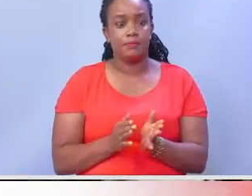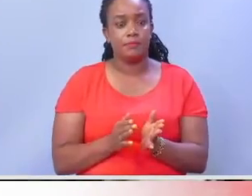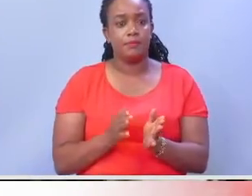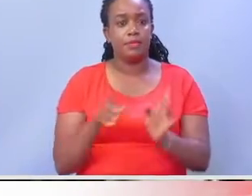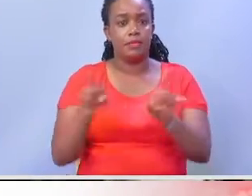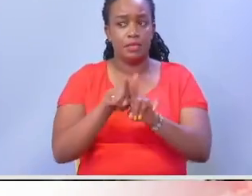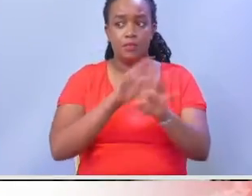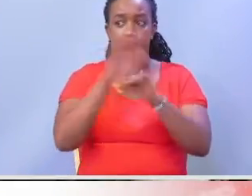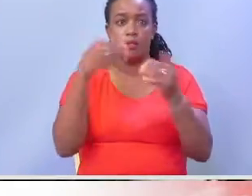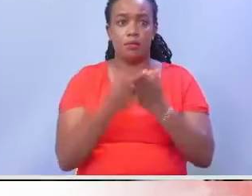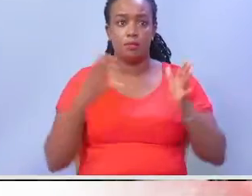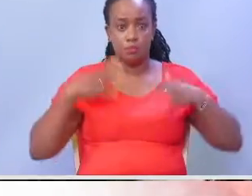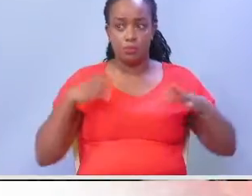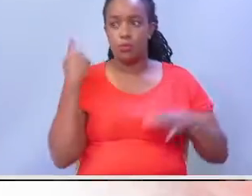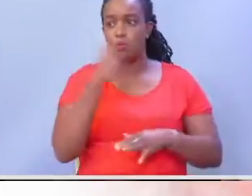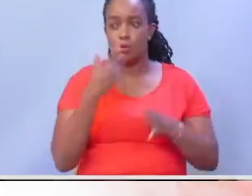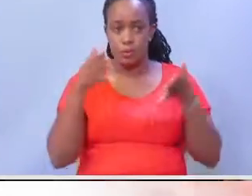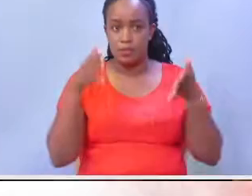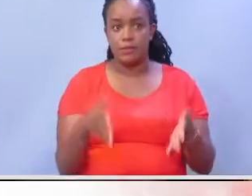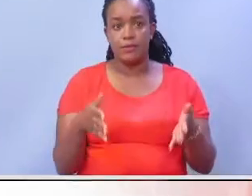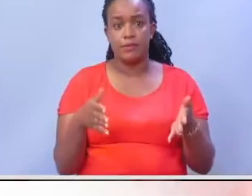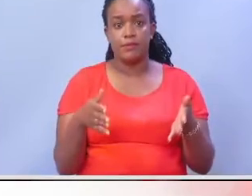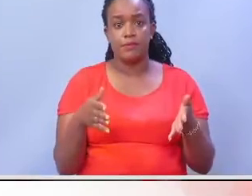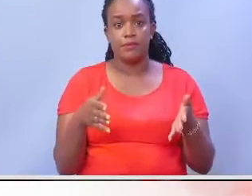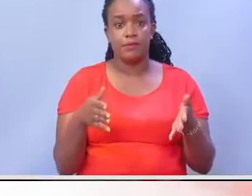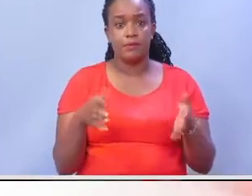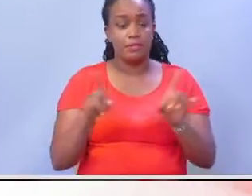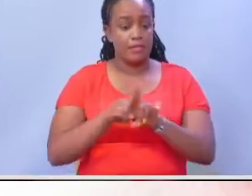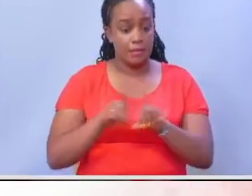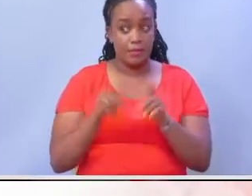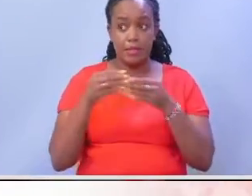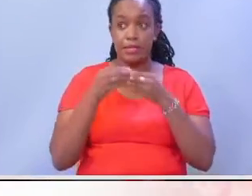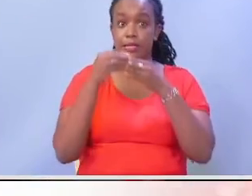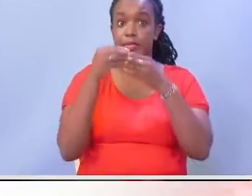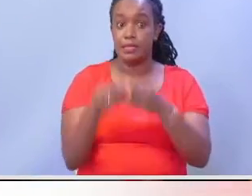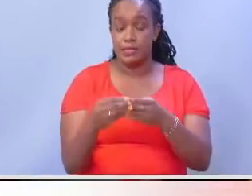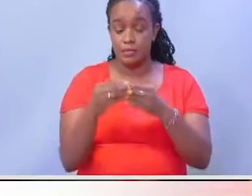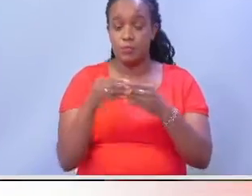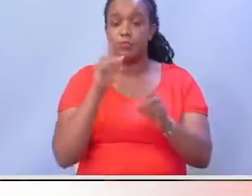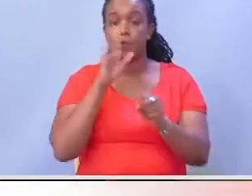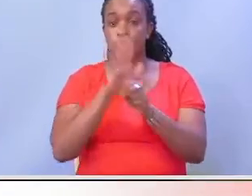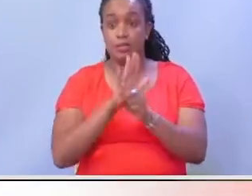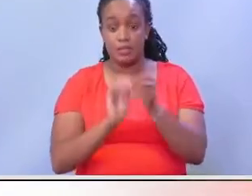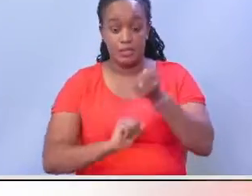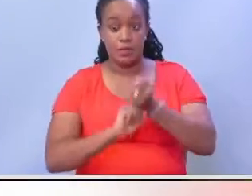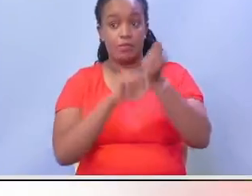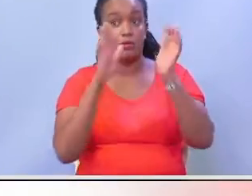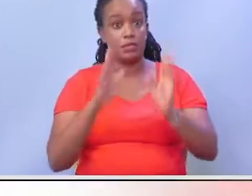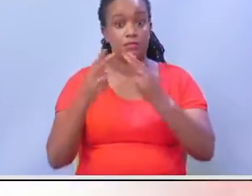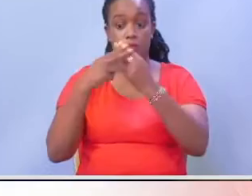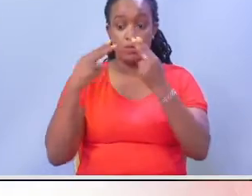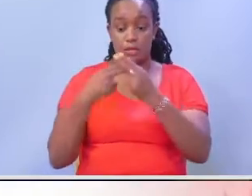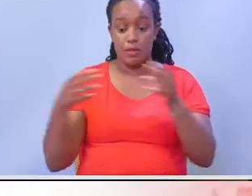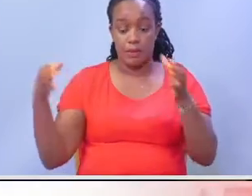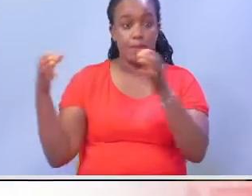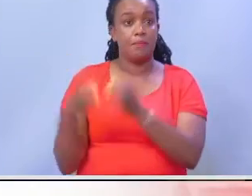mtu amebaki nyuma ni mlemavu. The party leadership has assured its supporters that the party will be alive